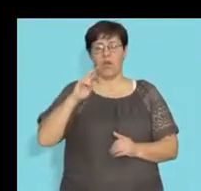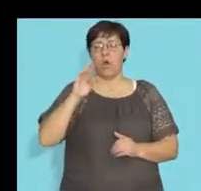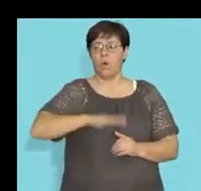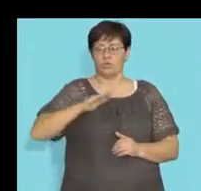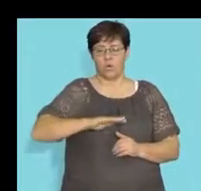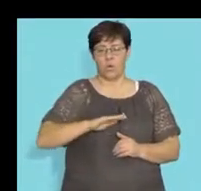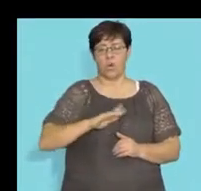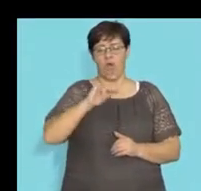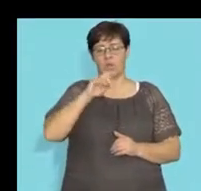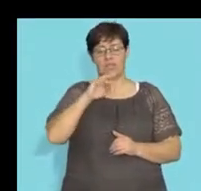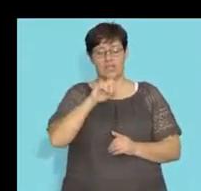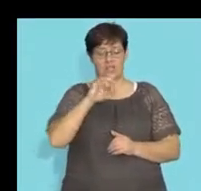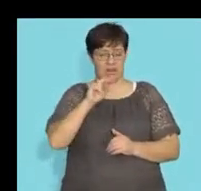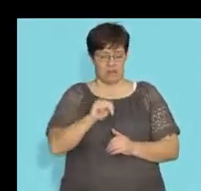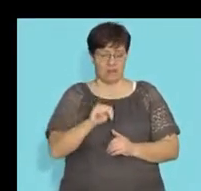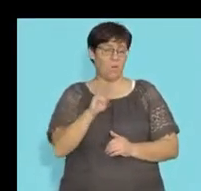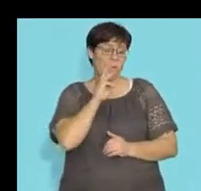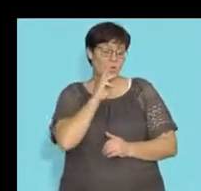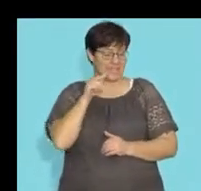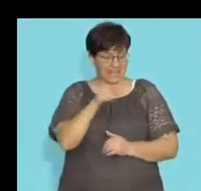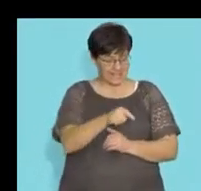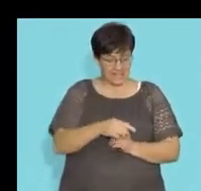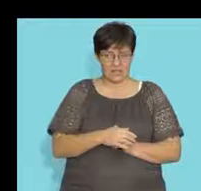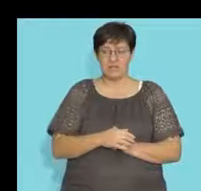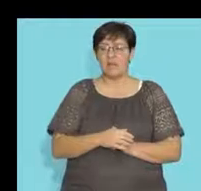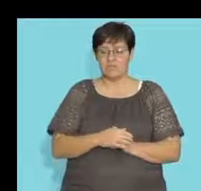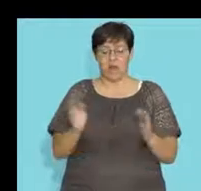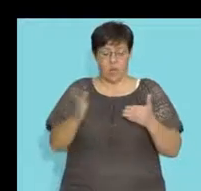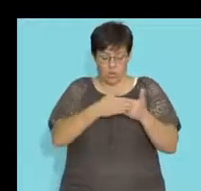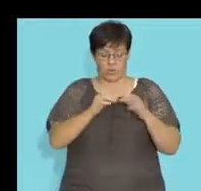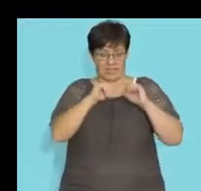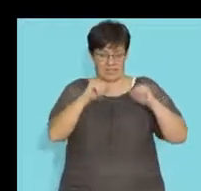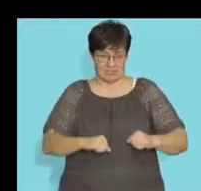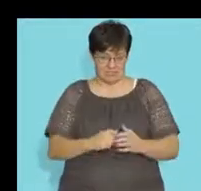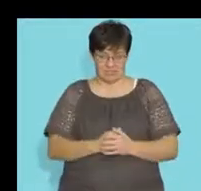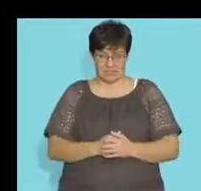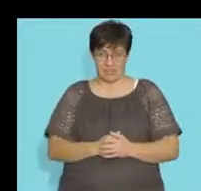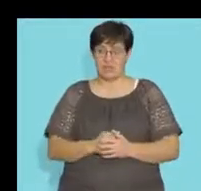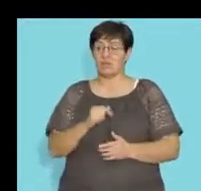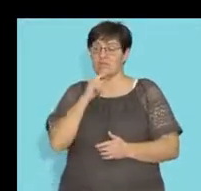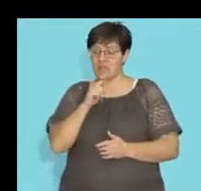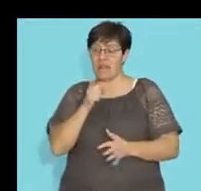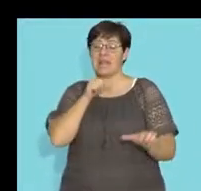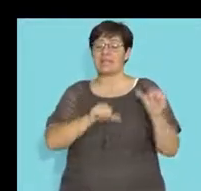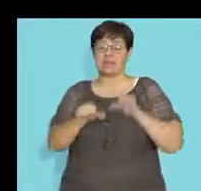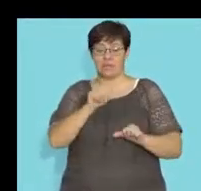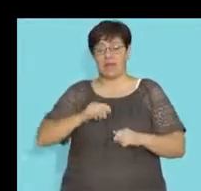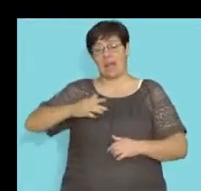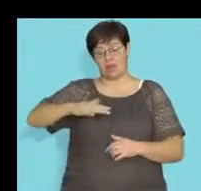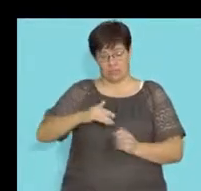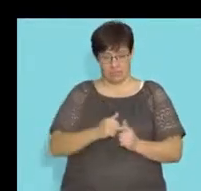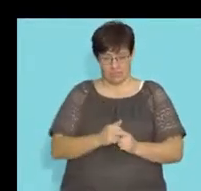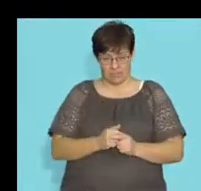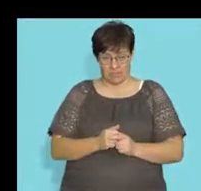Right, when we look at the autoionization of water, this is a reaction in a closed system. Remember, we are